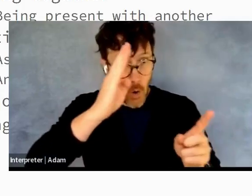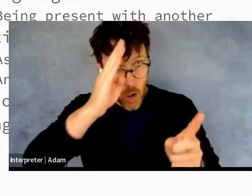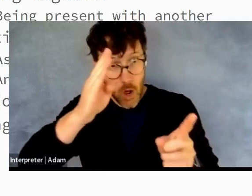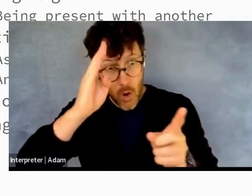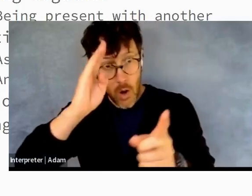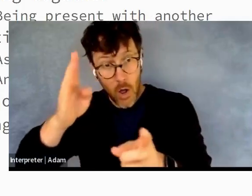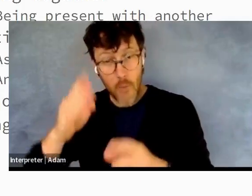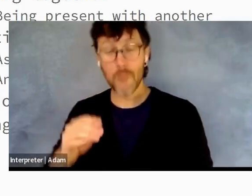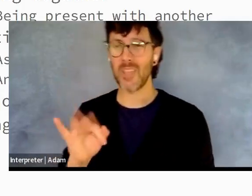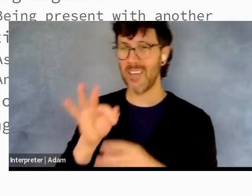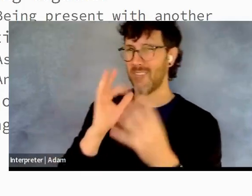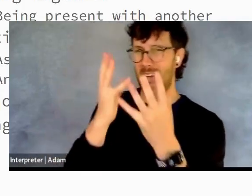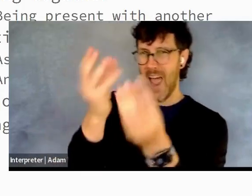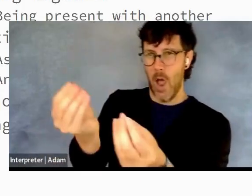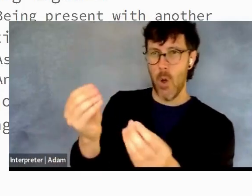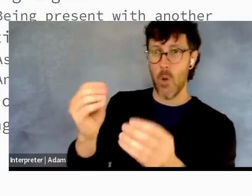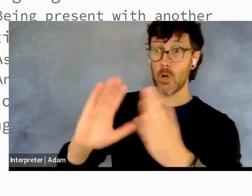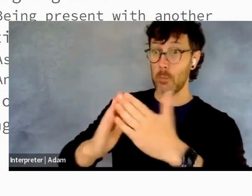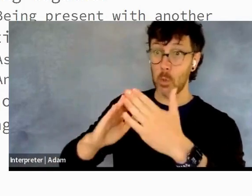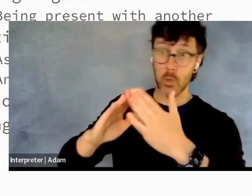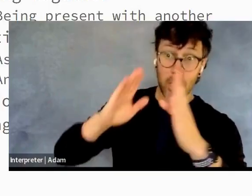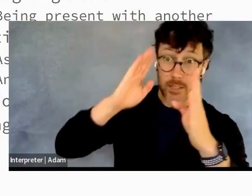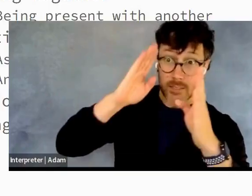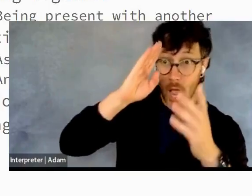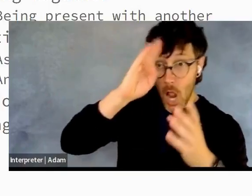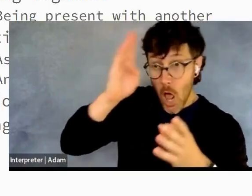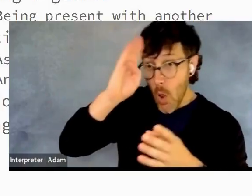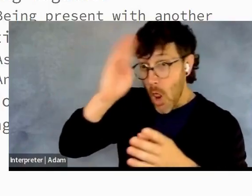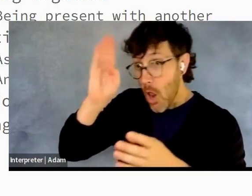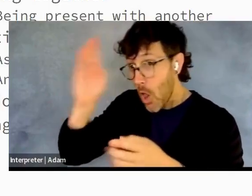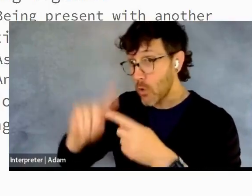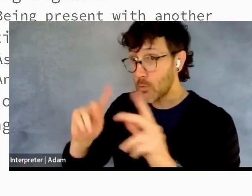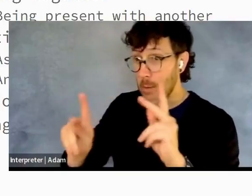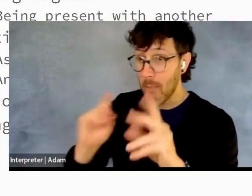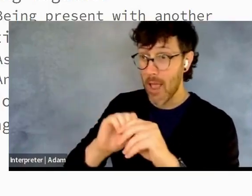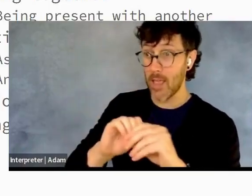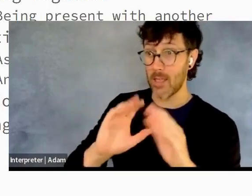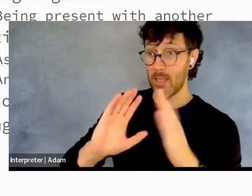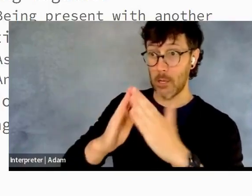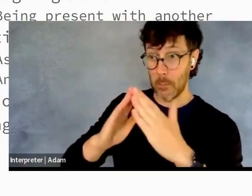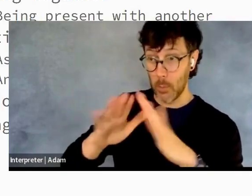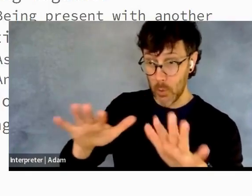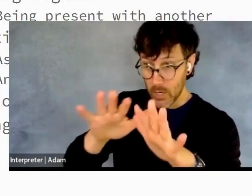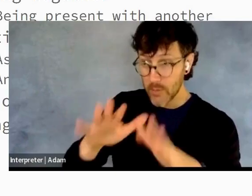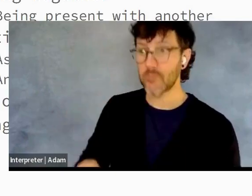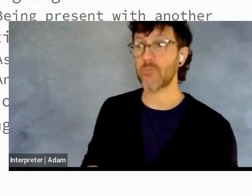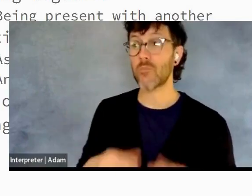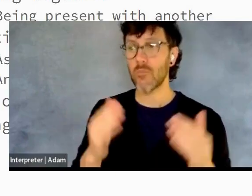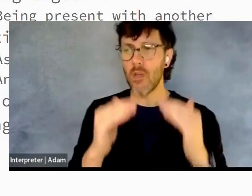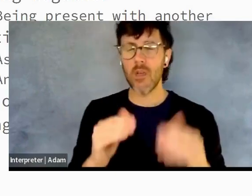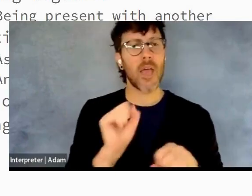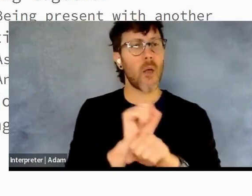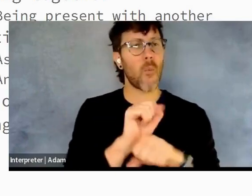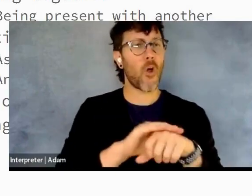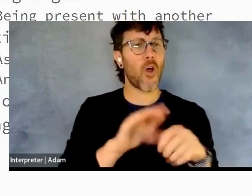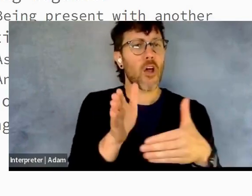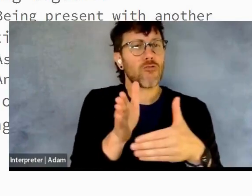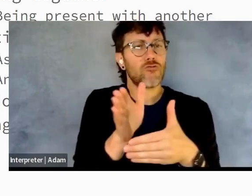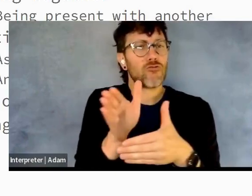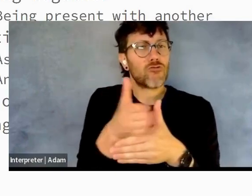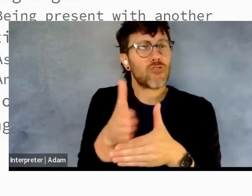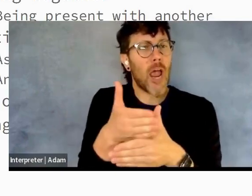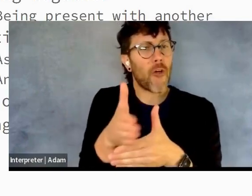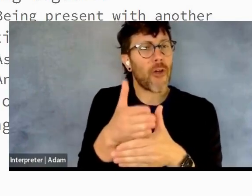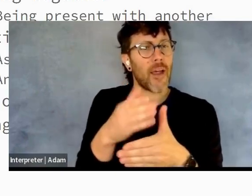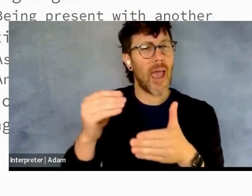community, greeting people within the community that are around you. You can work on sharing and taking turns, and you can even break these skills down